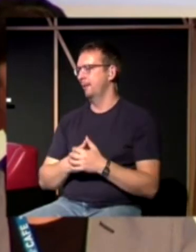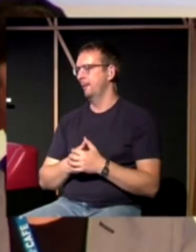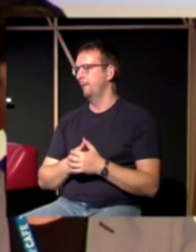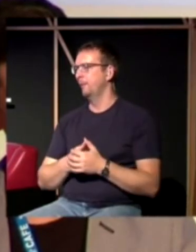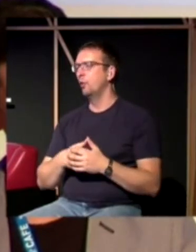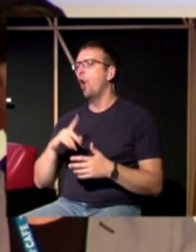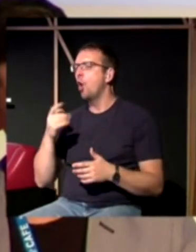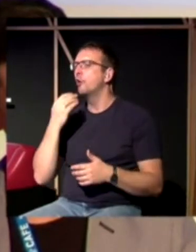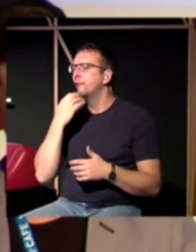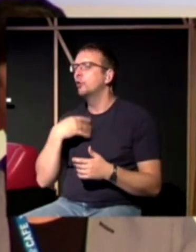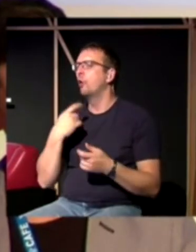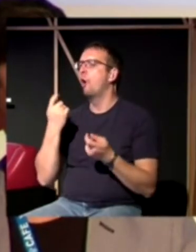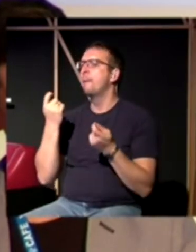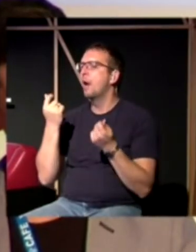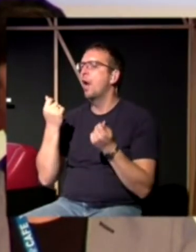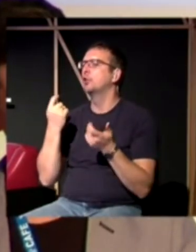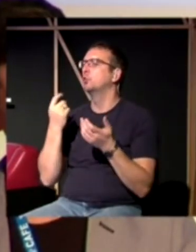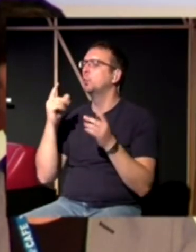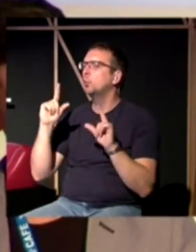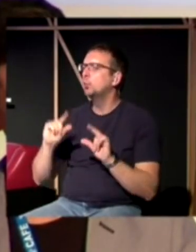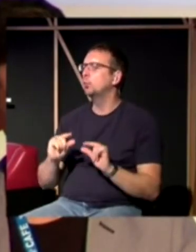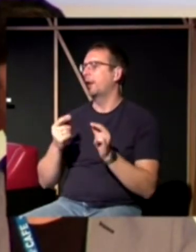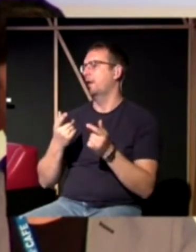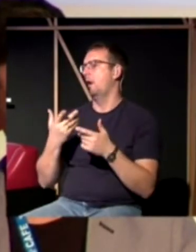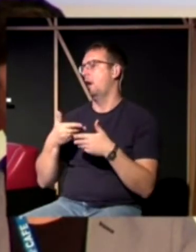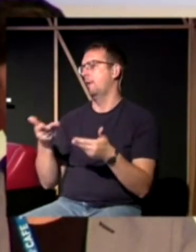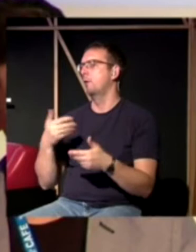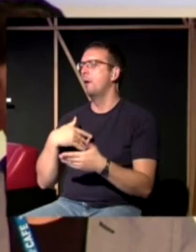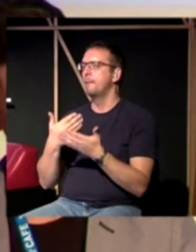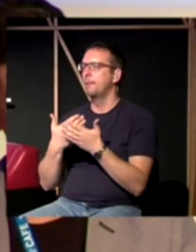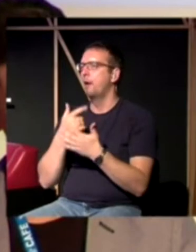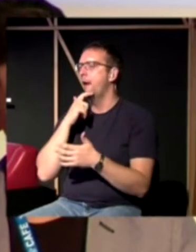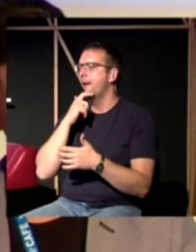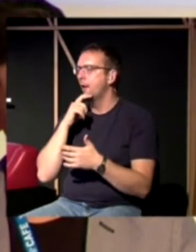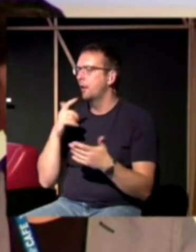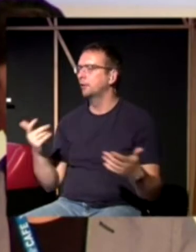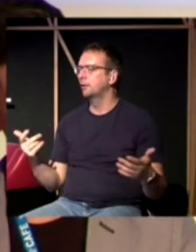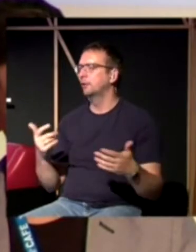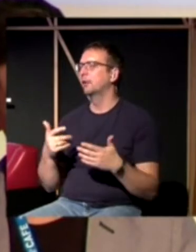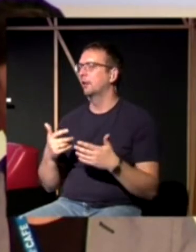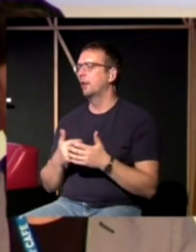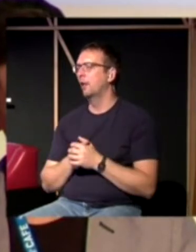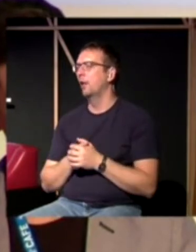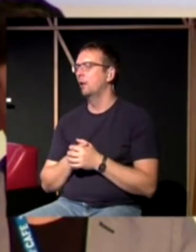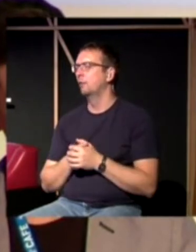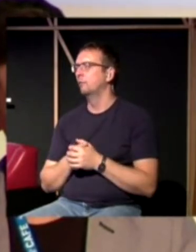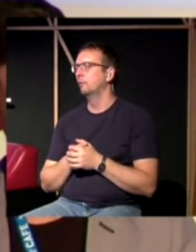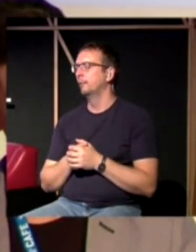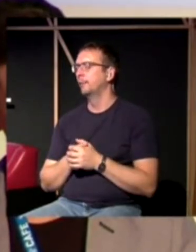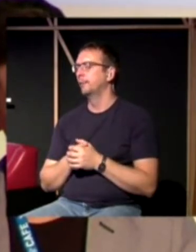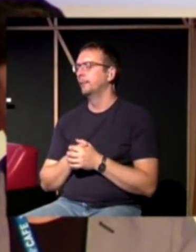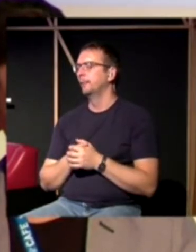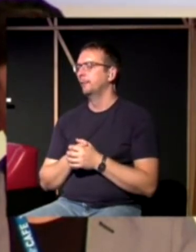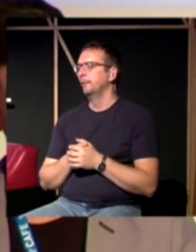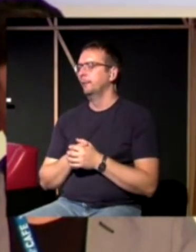between £3,000 and £5,000, you can implement audio description at your football club. And that service could last for